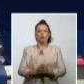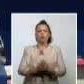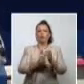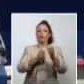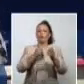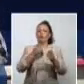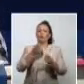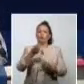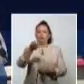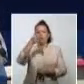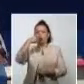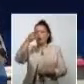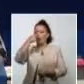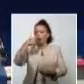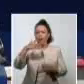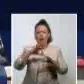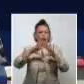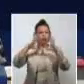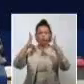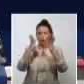yesterday.